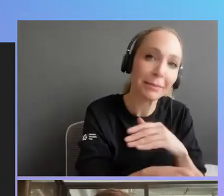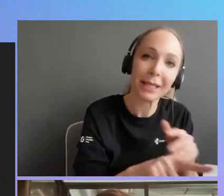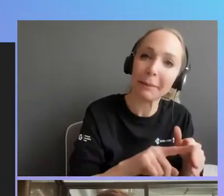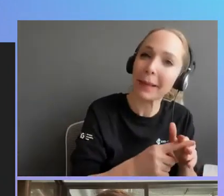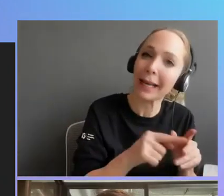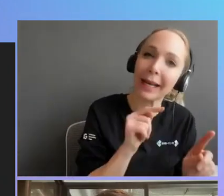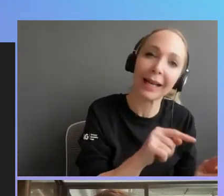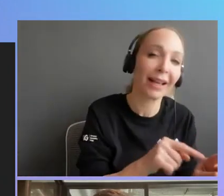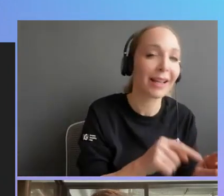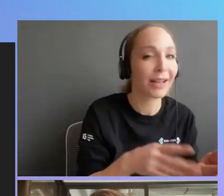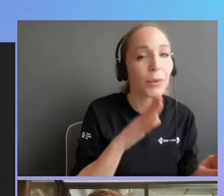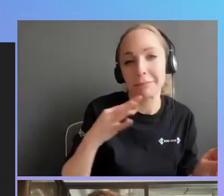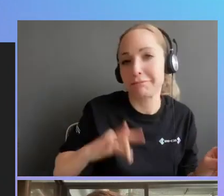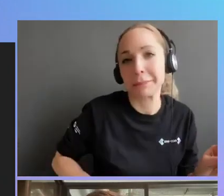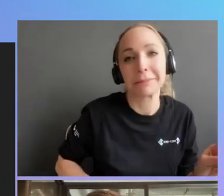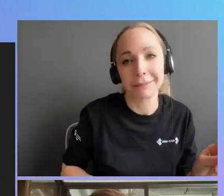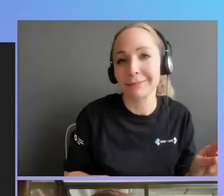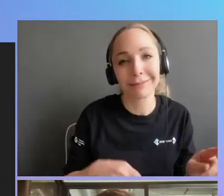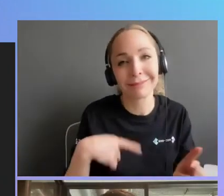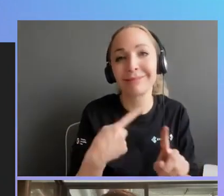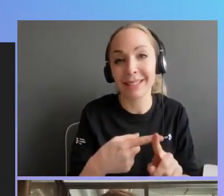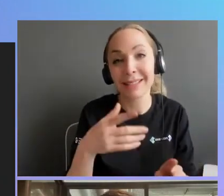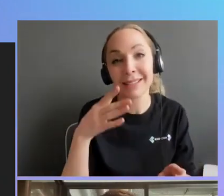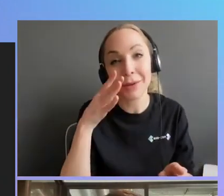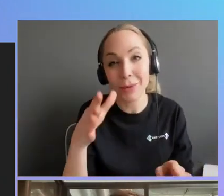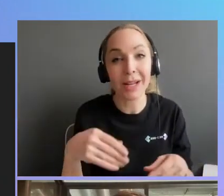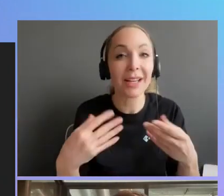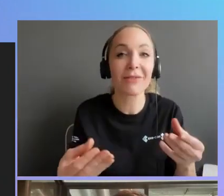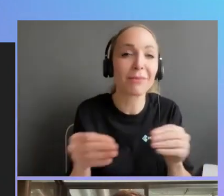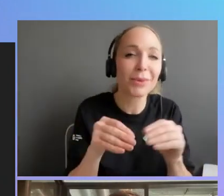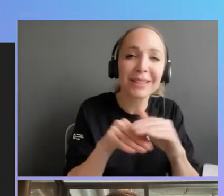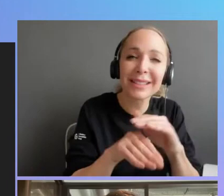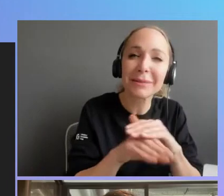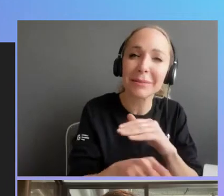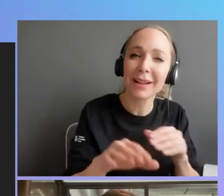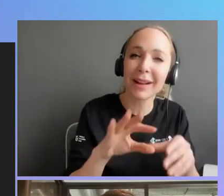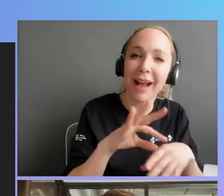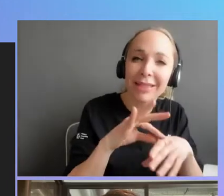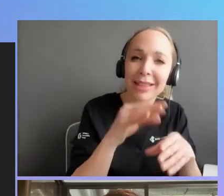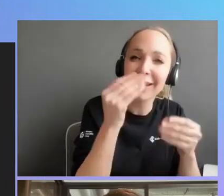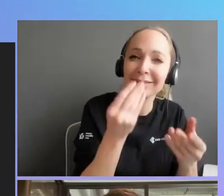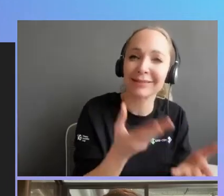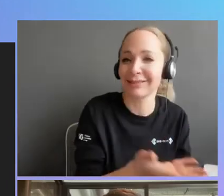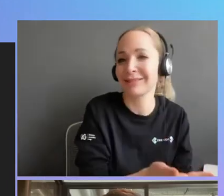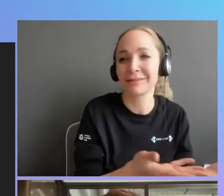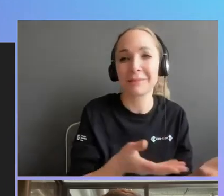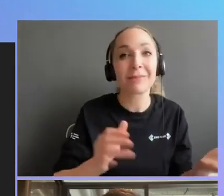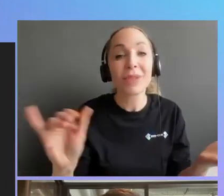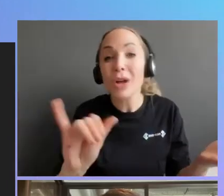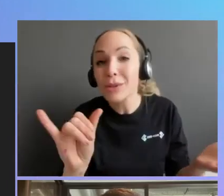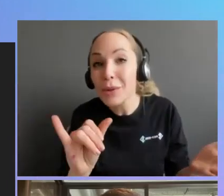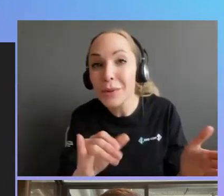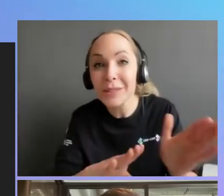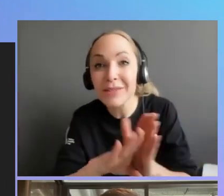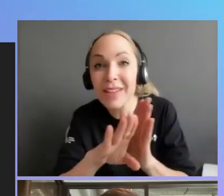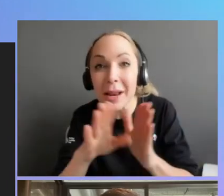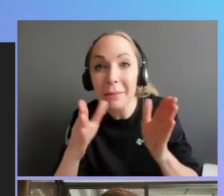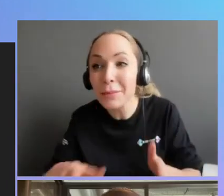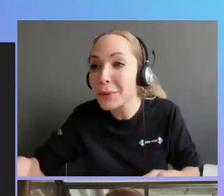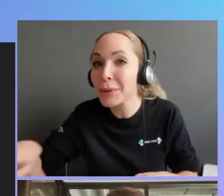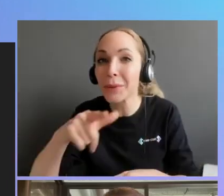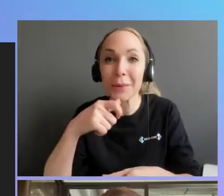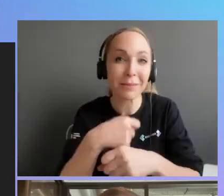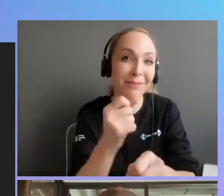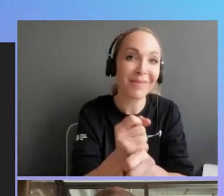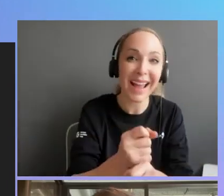off and it helps create more accessible content. Ultimately, if we're delivering our developers designs that have made accessibility considerations, they're